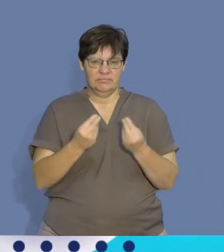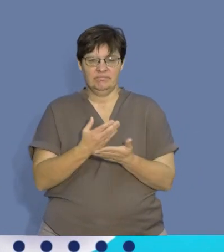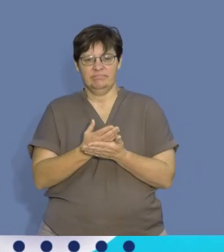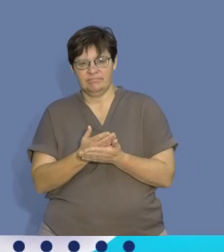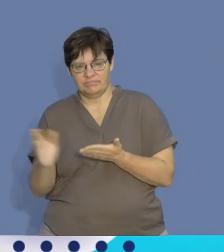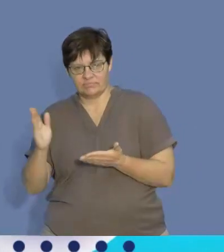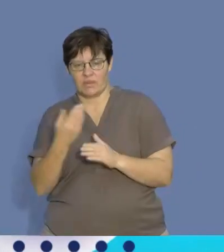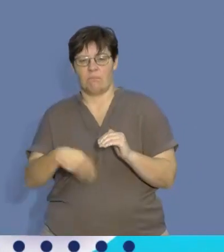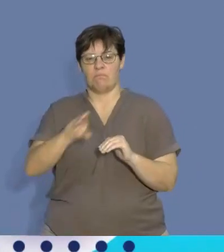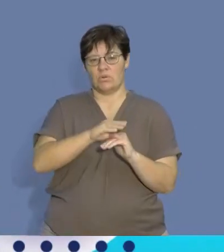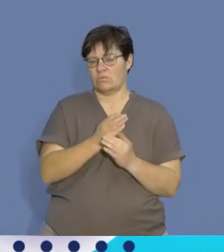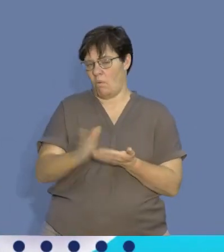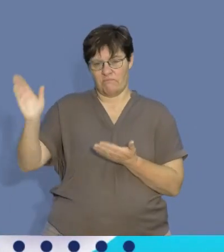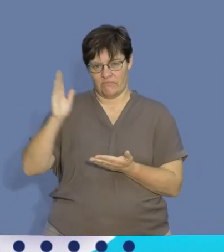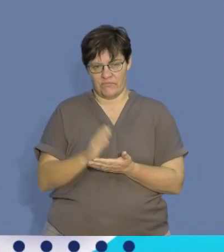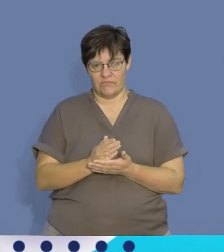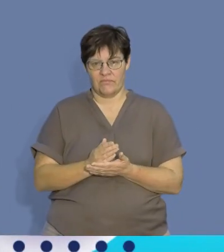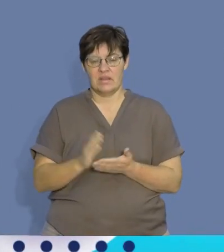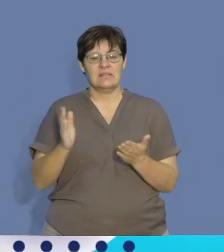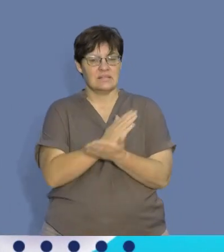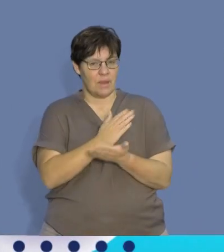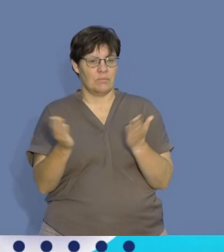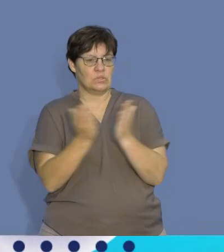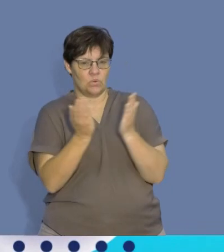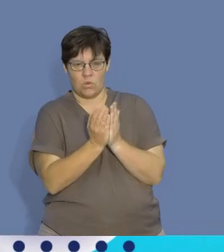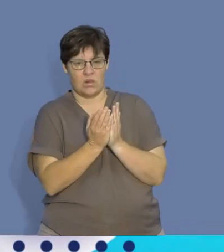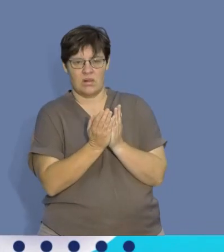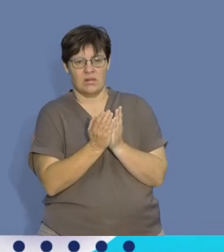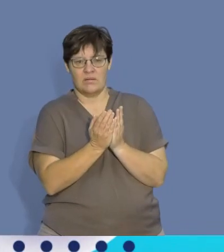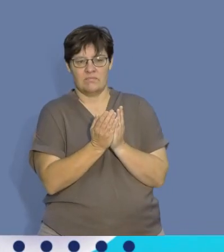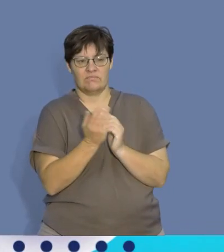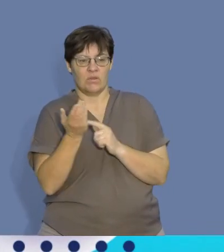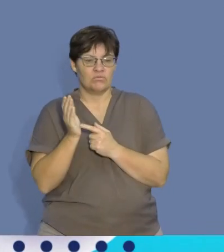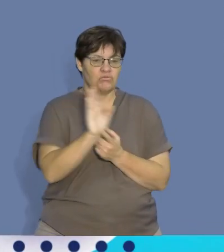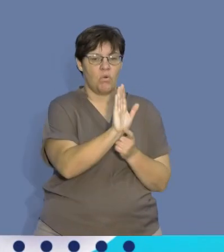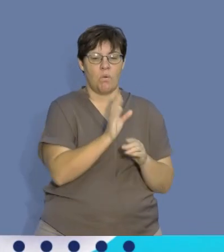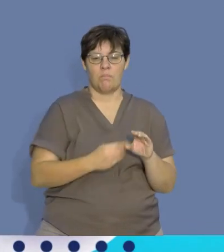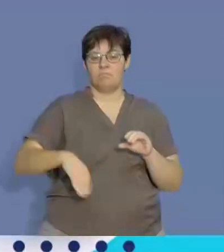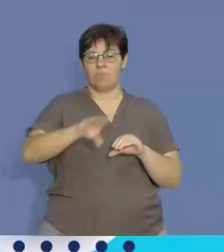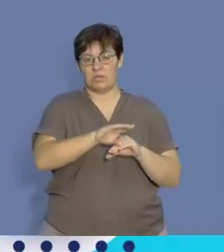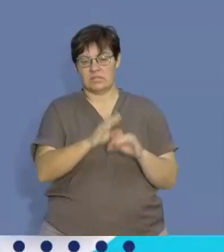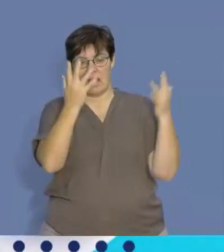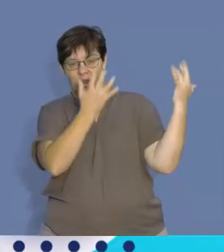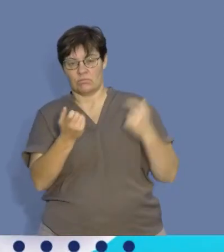done away with bonuses. I know some schools also don't really show bonus as part of the